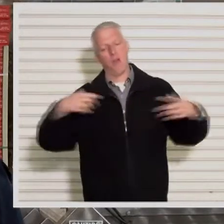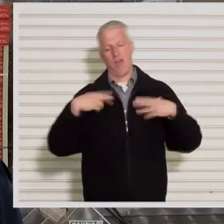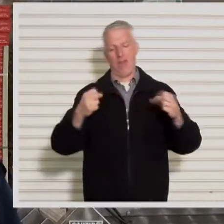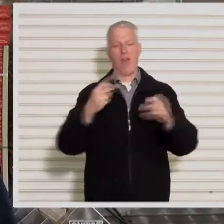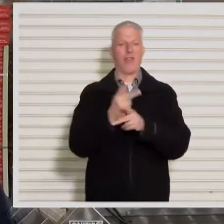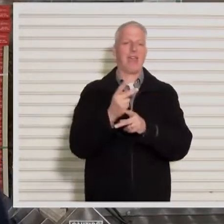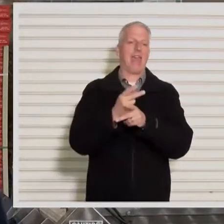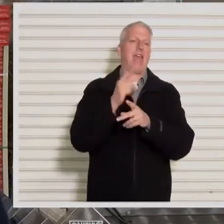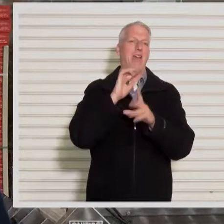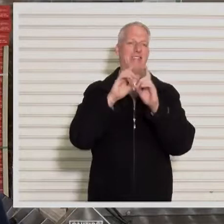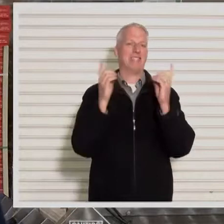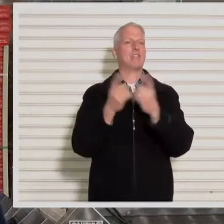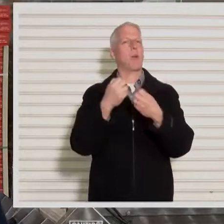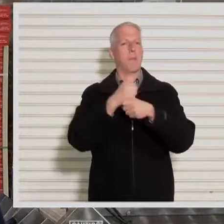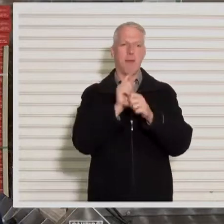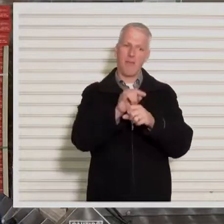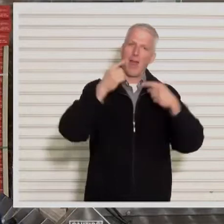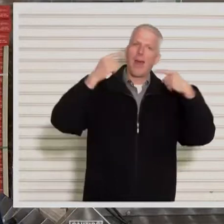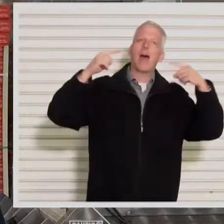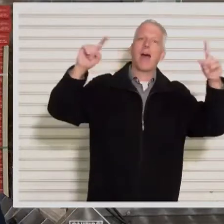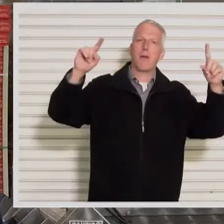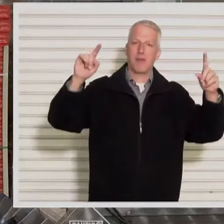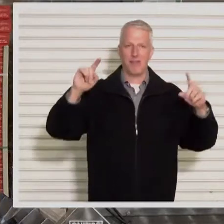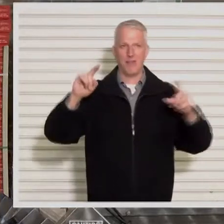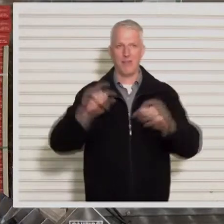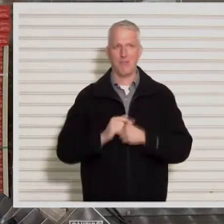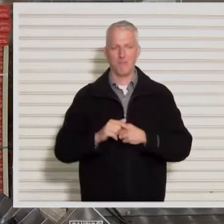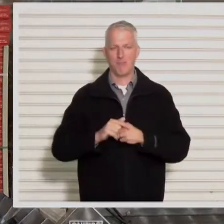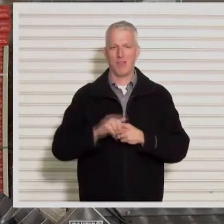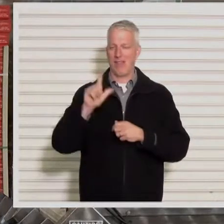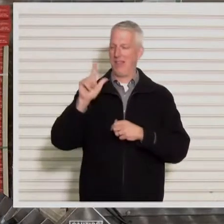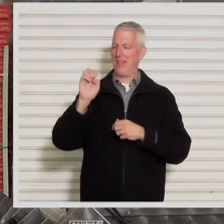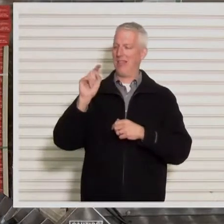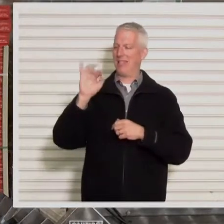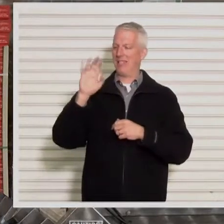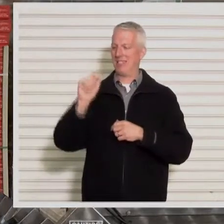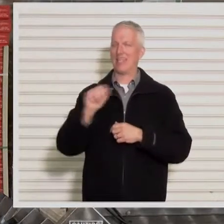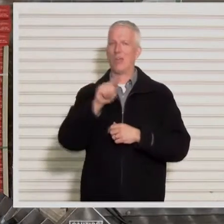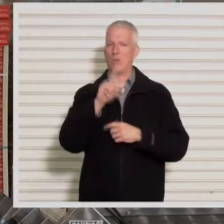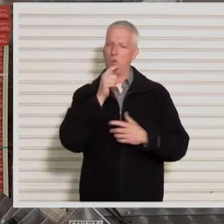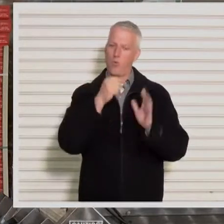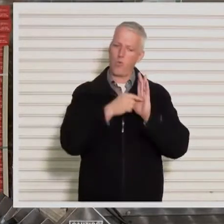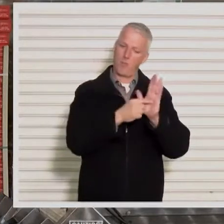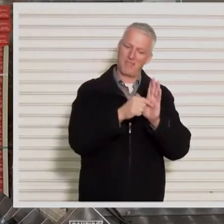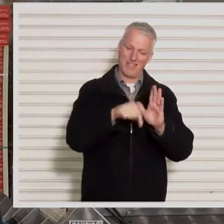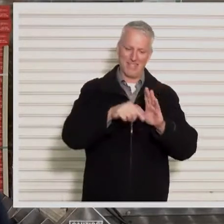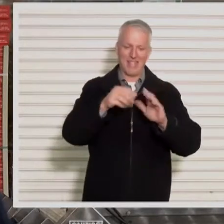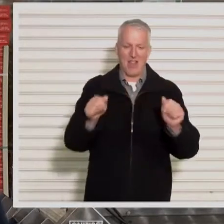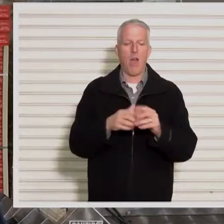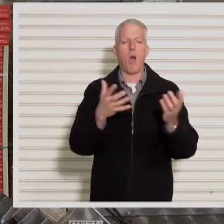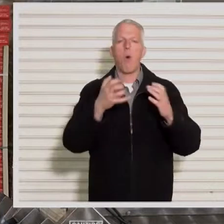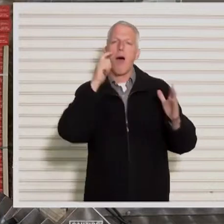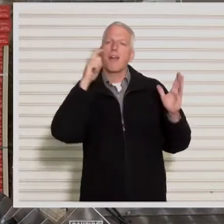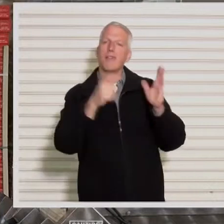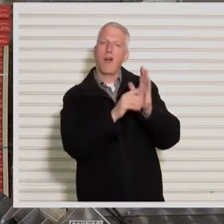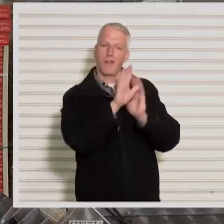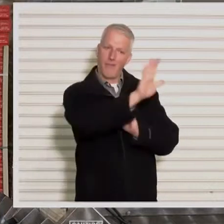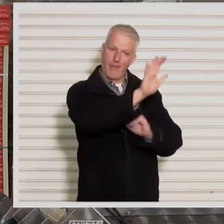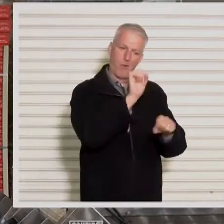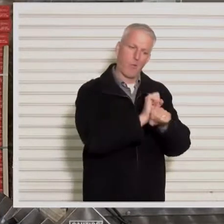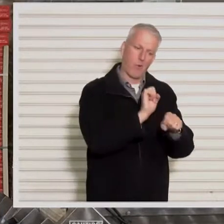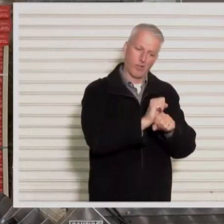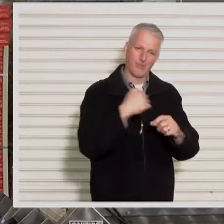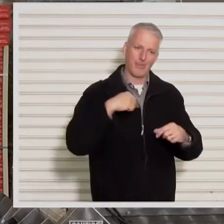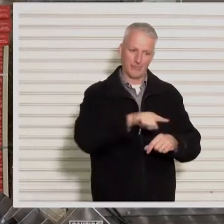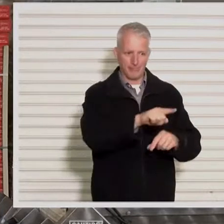standing here who made that happen, Leticia De Lara, who represents this area. So I just wanted to acknowledge their work in